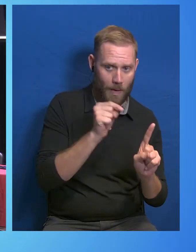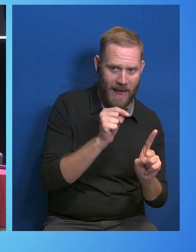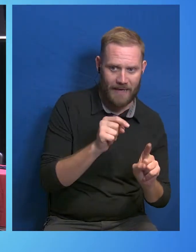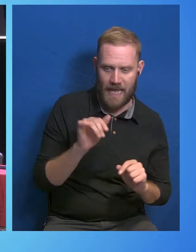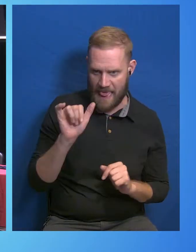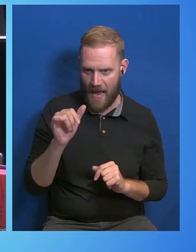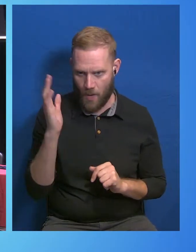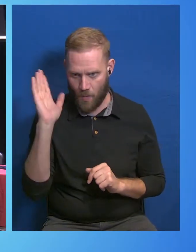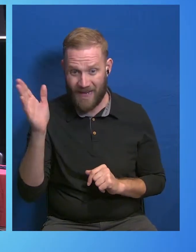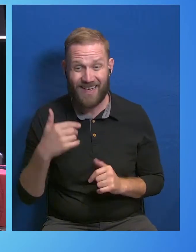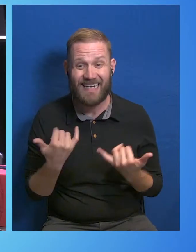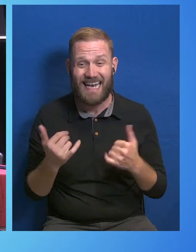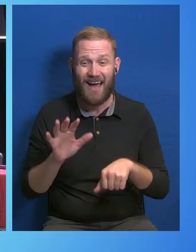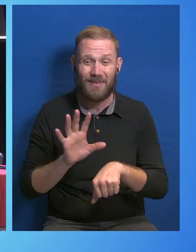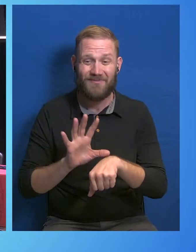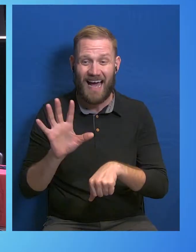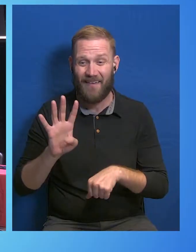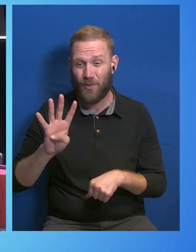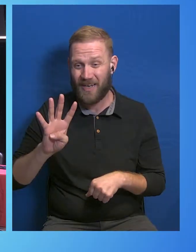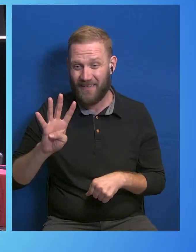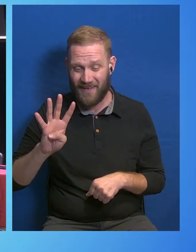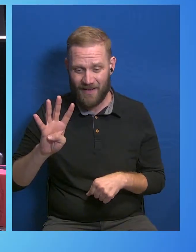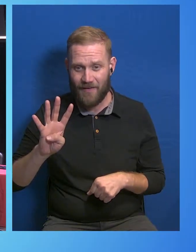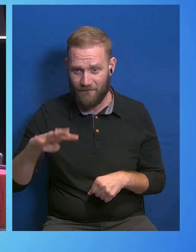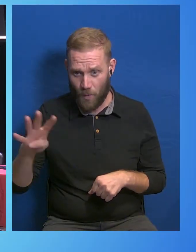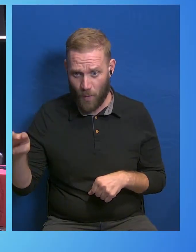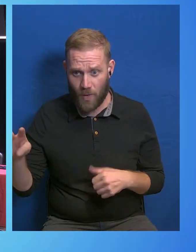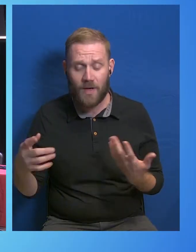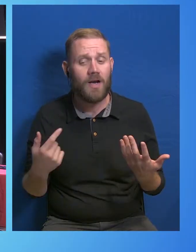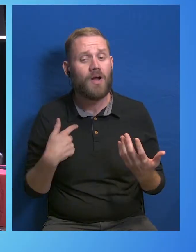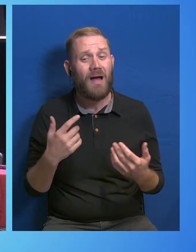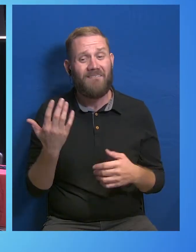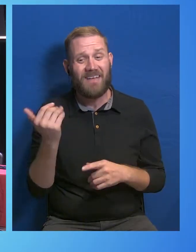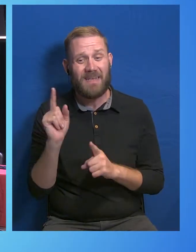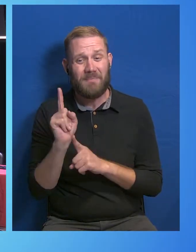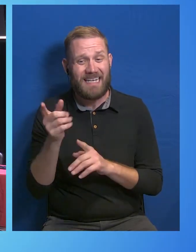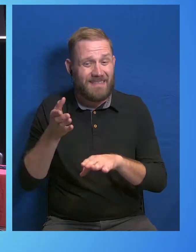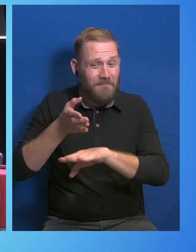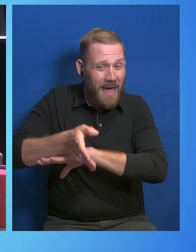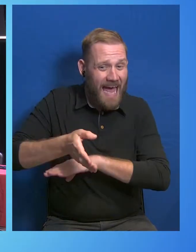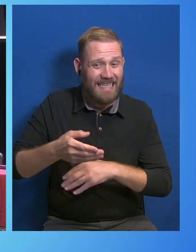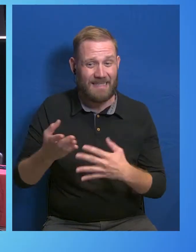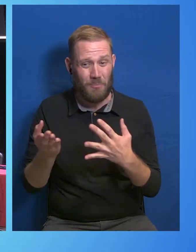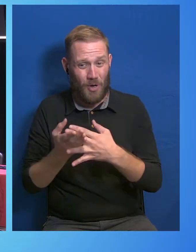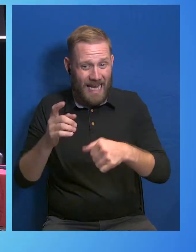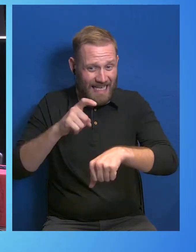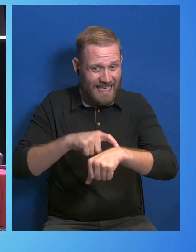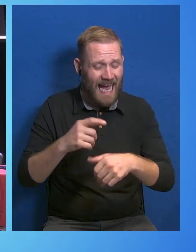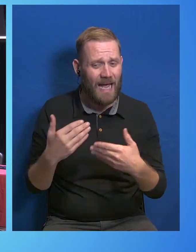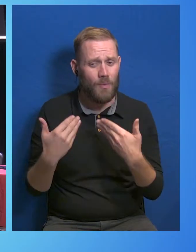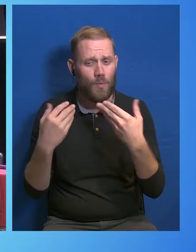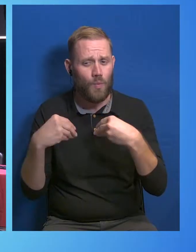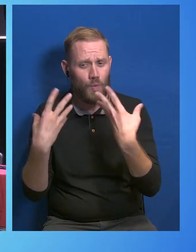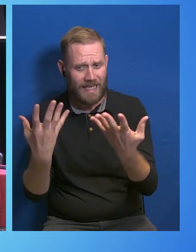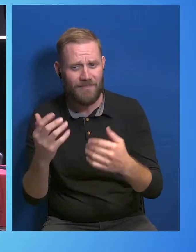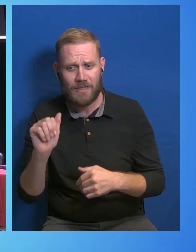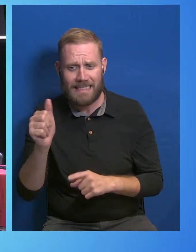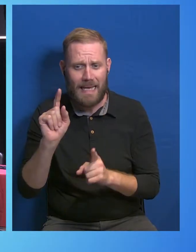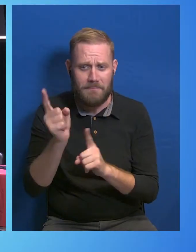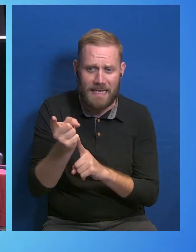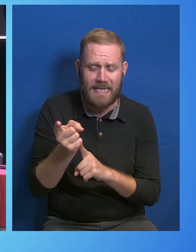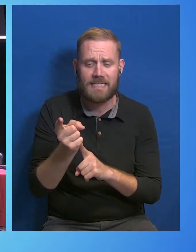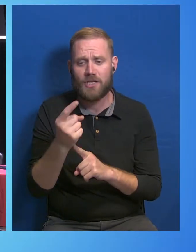is 5:44. We are about 15 minutes past a break. I would like to take about a 10-minute break for